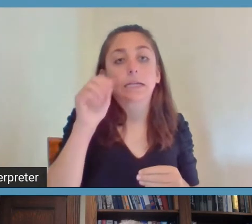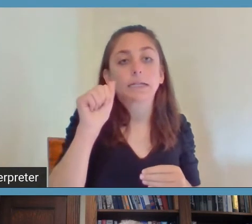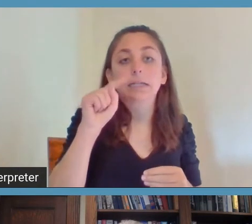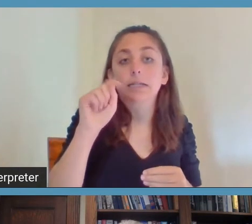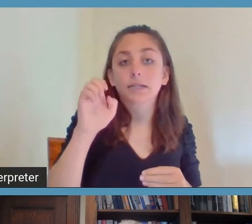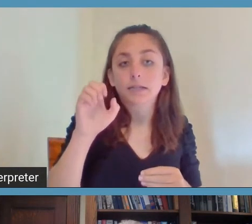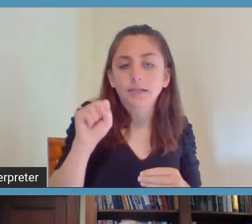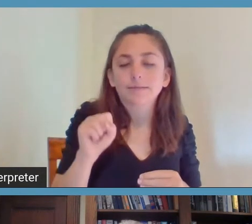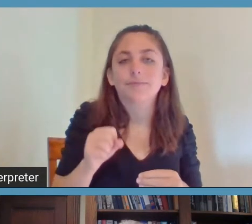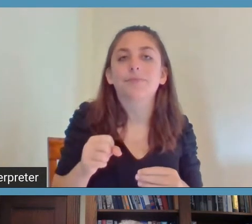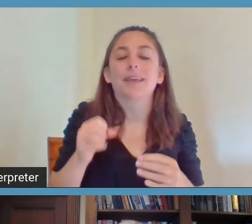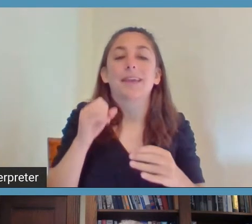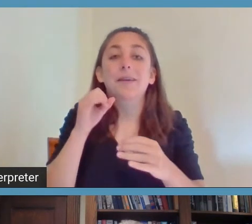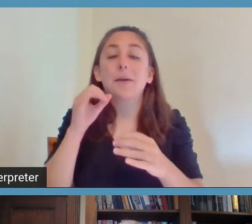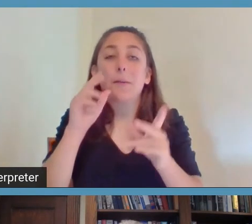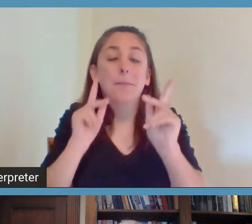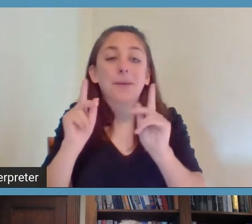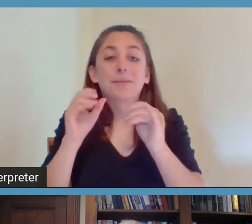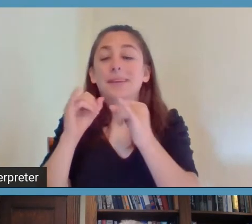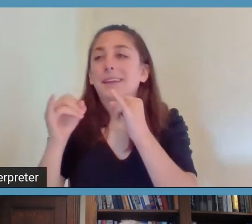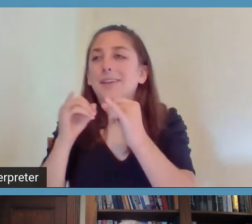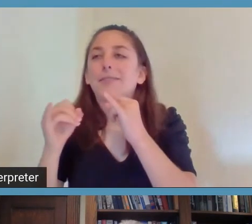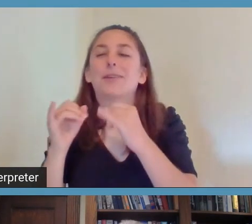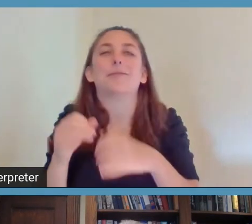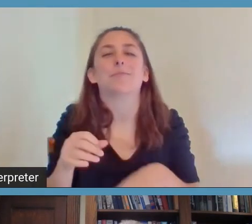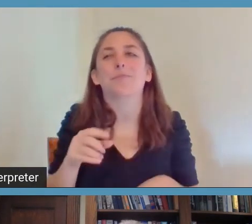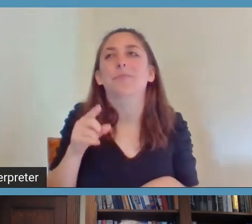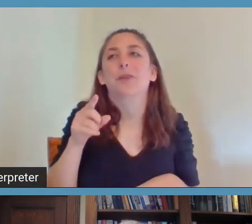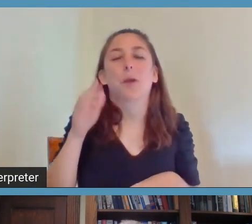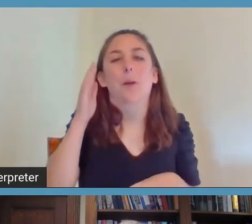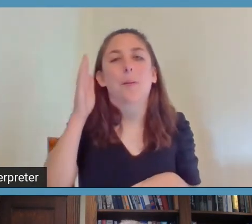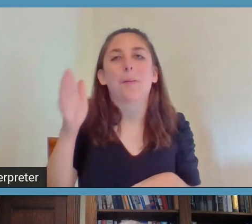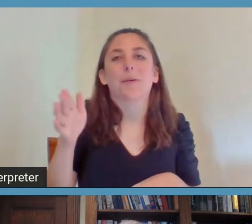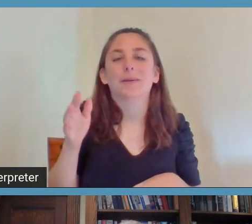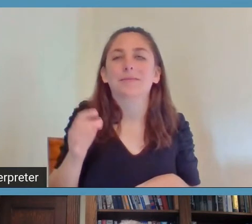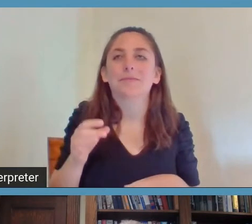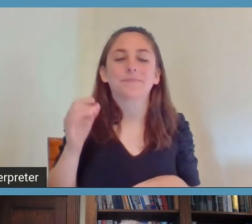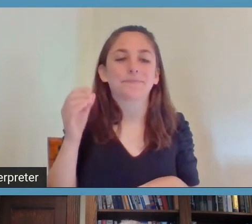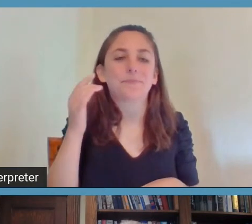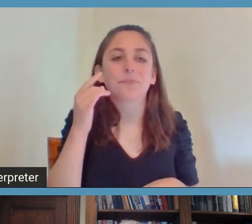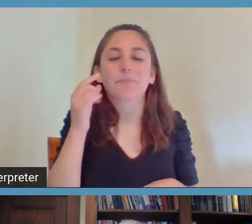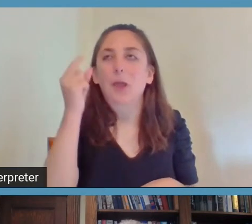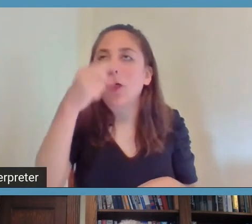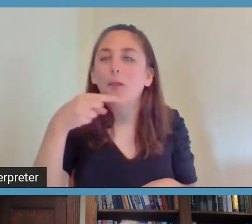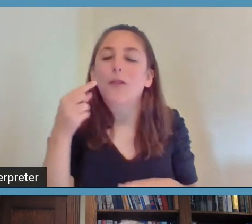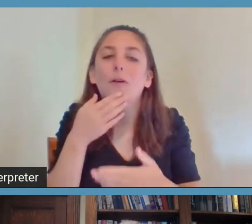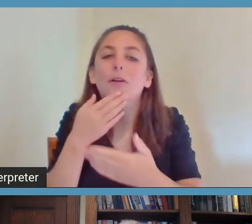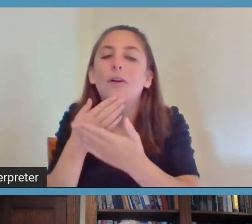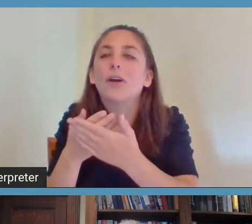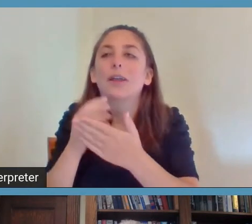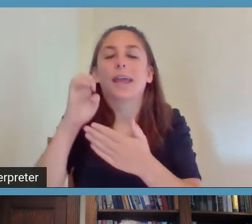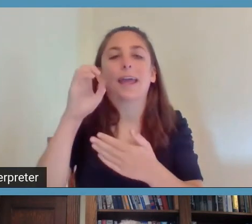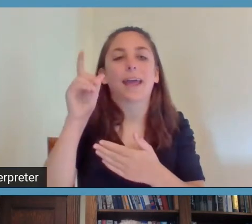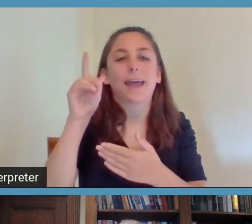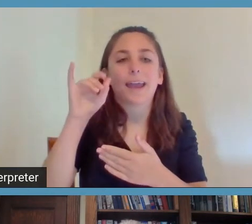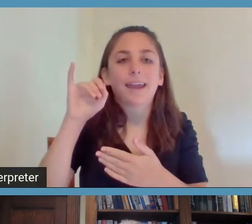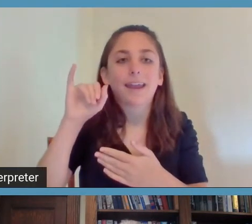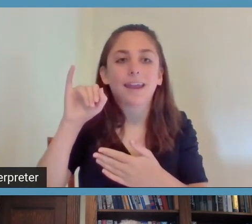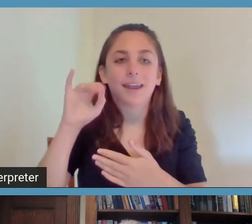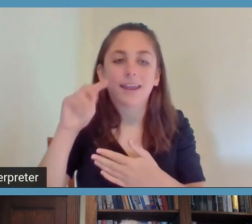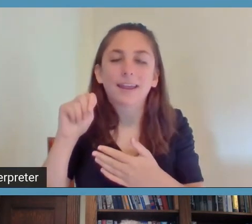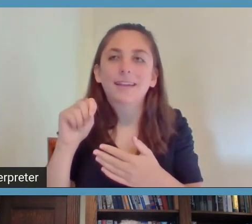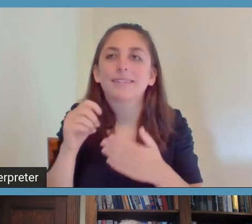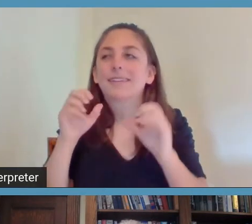I interview, we're going to make you look like a rock star no matter what. We can edit this. We will cut out any of your